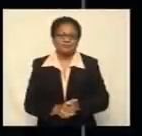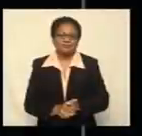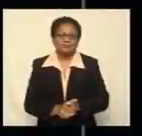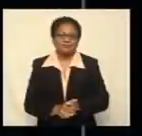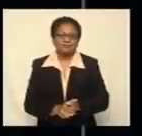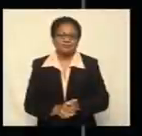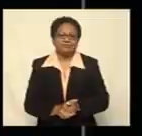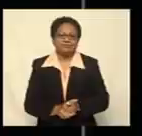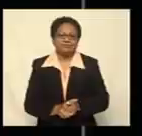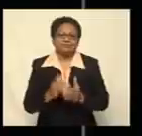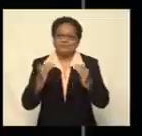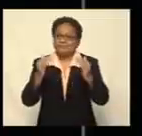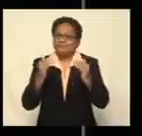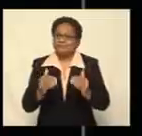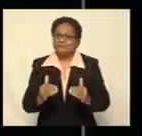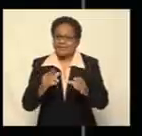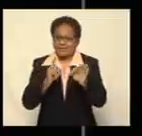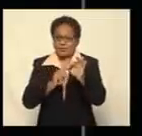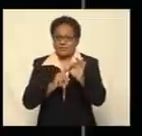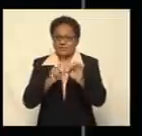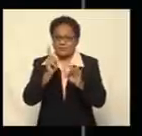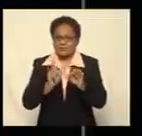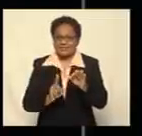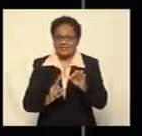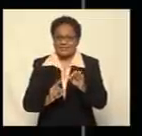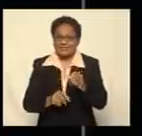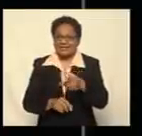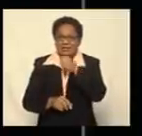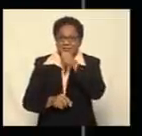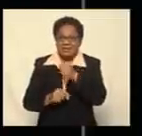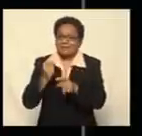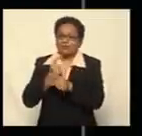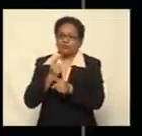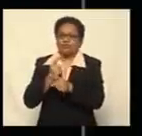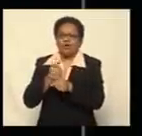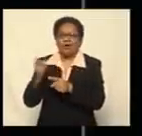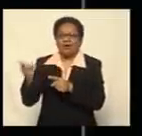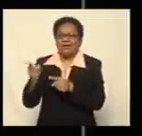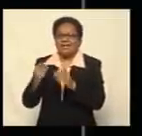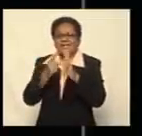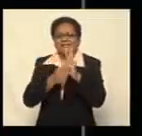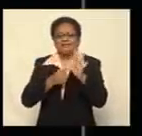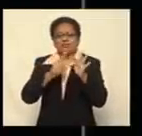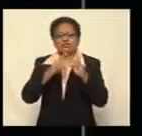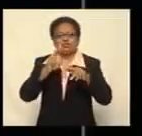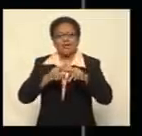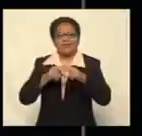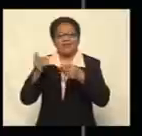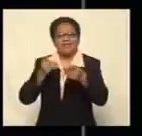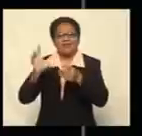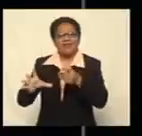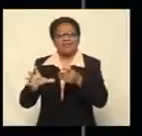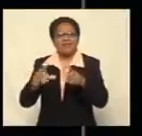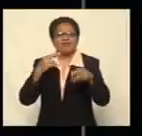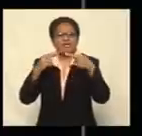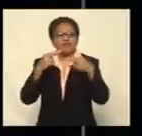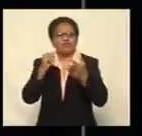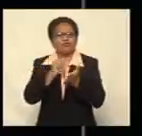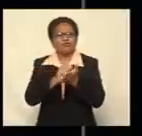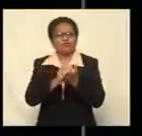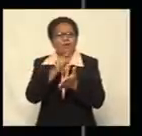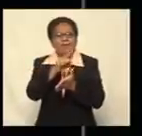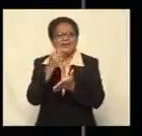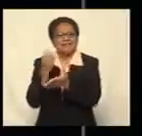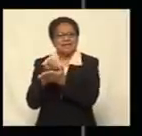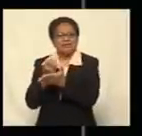And in Q&A today, Eleanor Turangaeviu speaks with Jeff Taylor, the director at the Savu Savu Copra Shed Marina, about the arrival